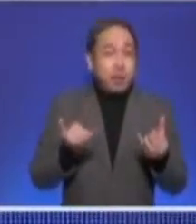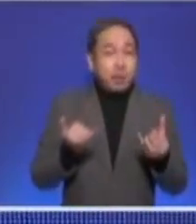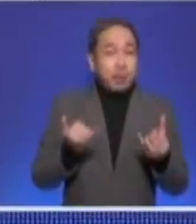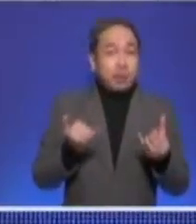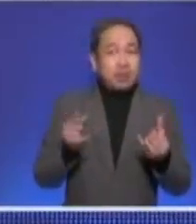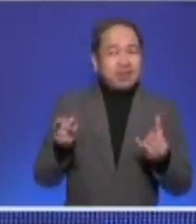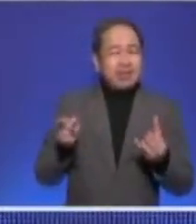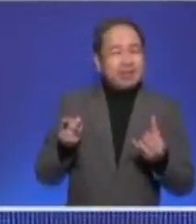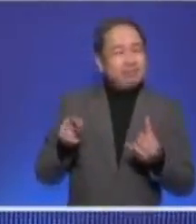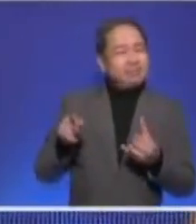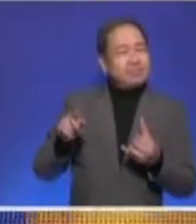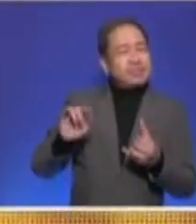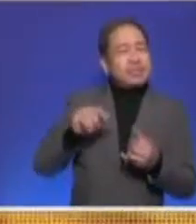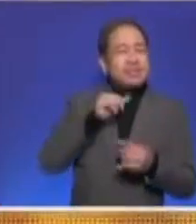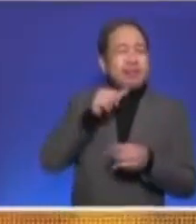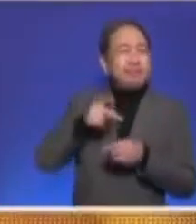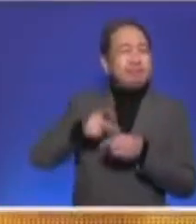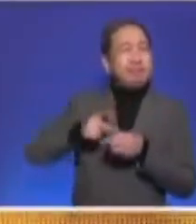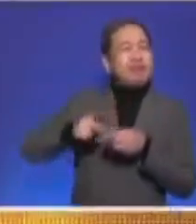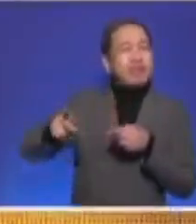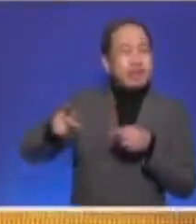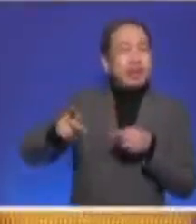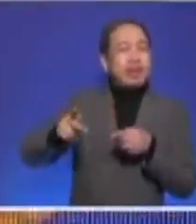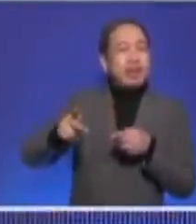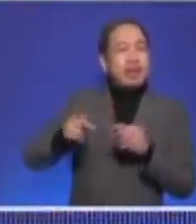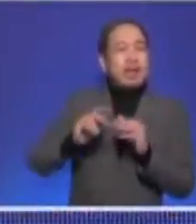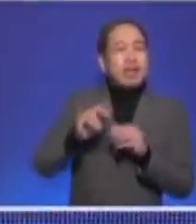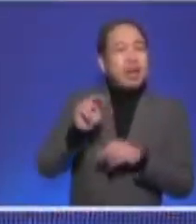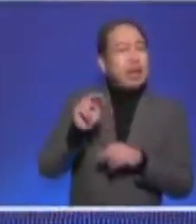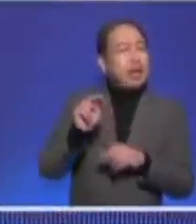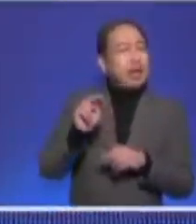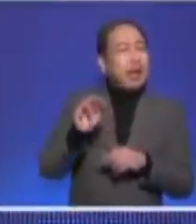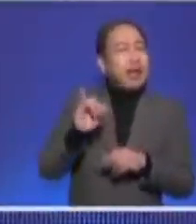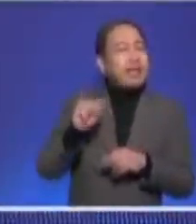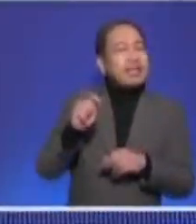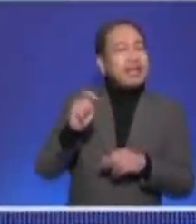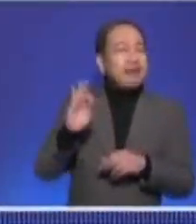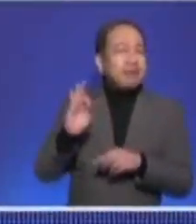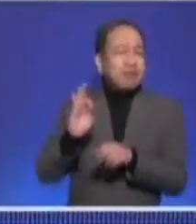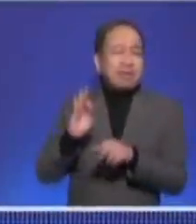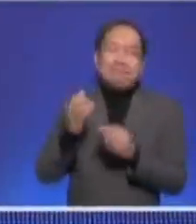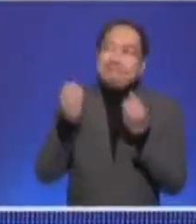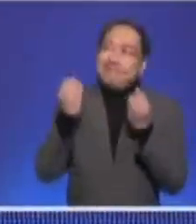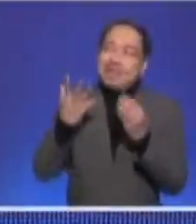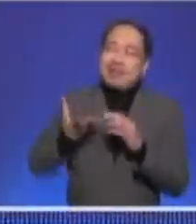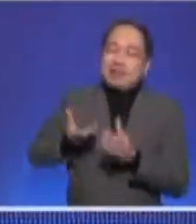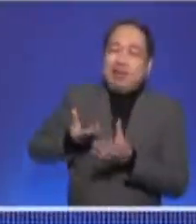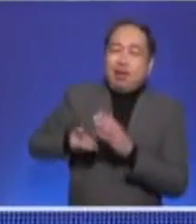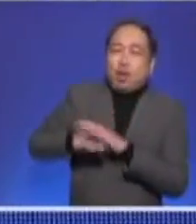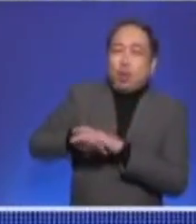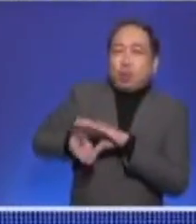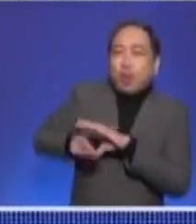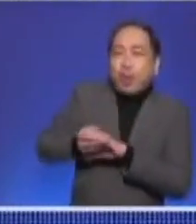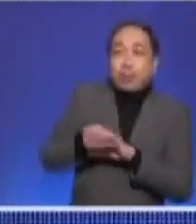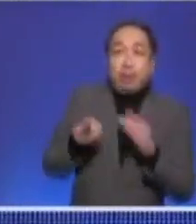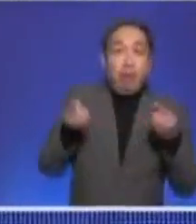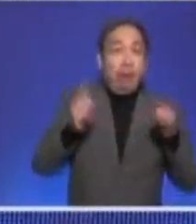quite unprofessional in the way that it was dealing with things. Ang daming corruption dyan, no? The whole family